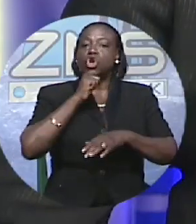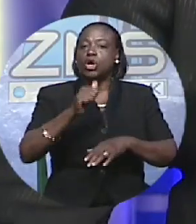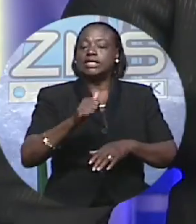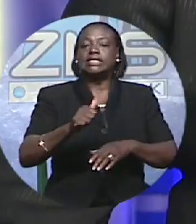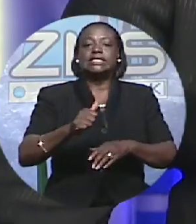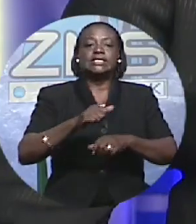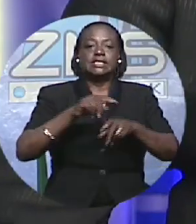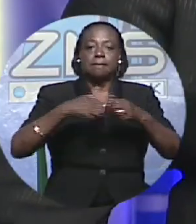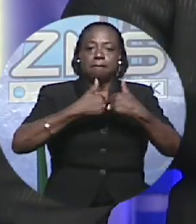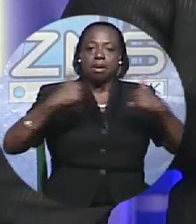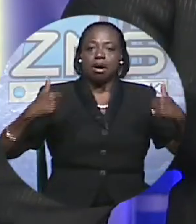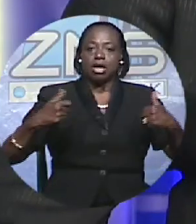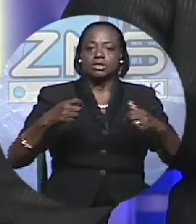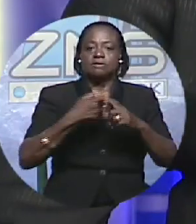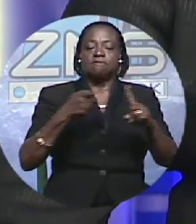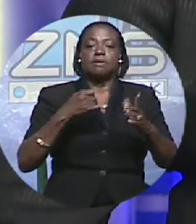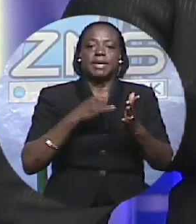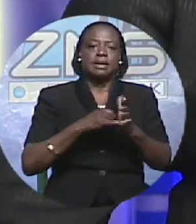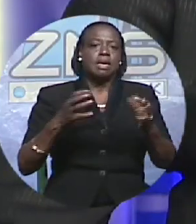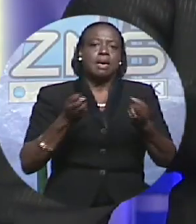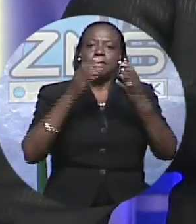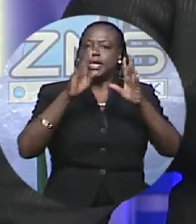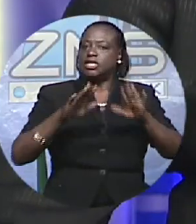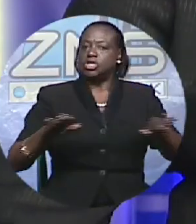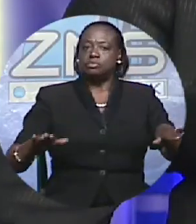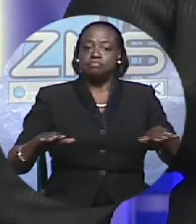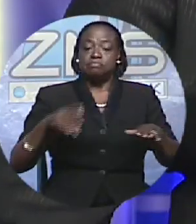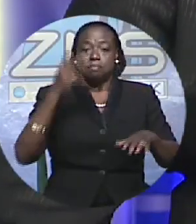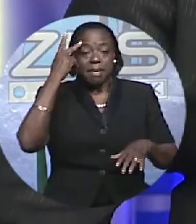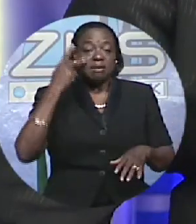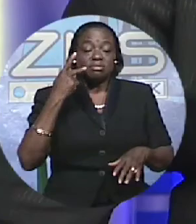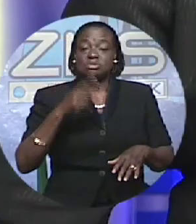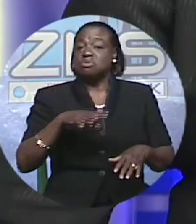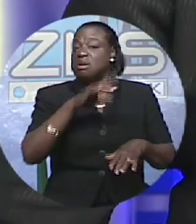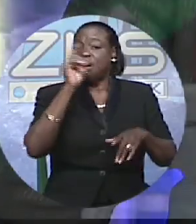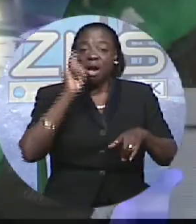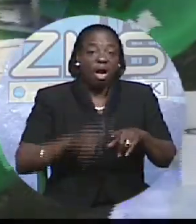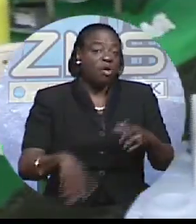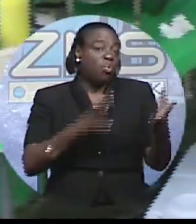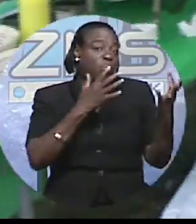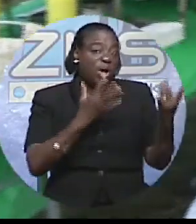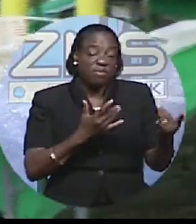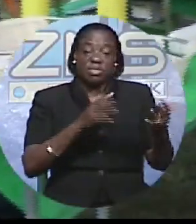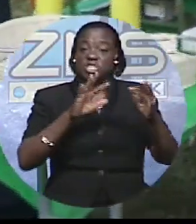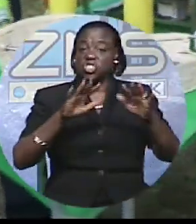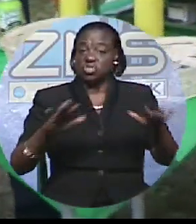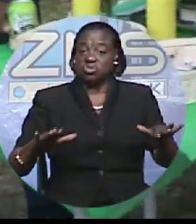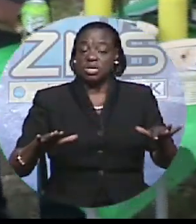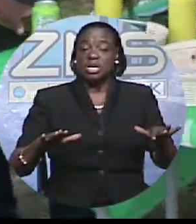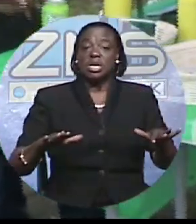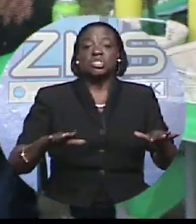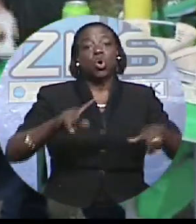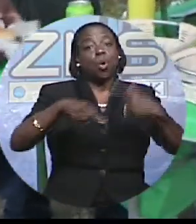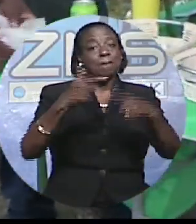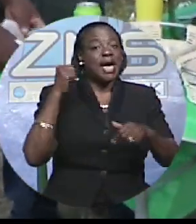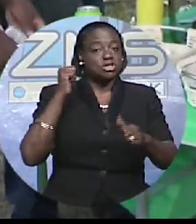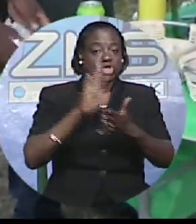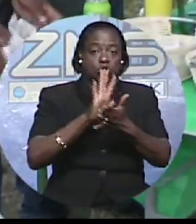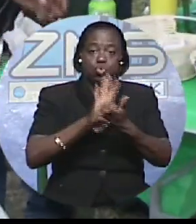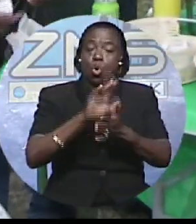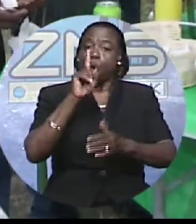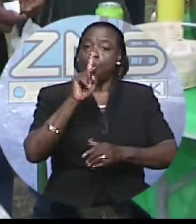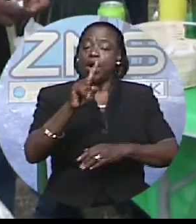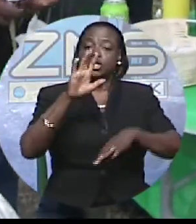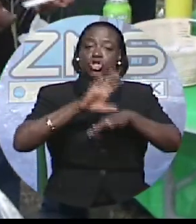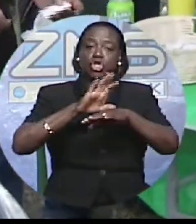I know there are many parents who can't wait for their kids to head back to school, and that's only in a few days. But one church wanted to make it just a little bit easier.